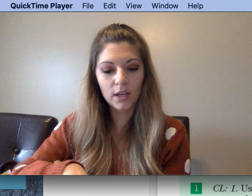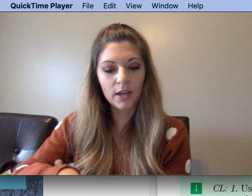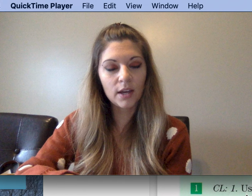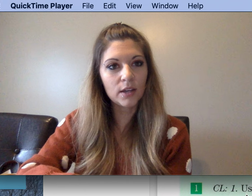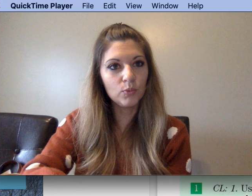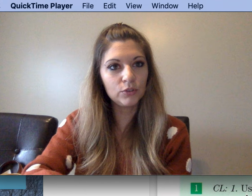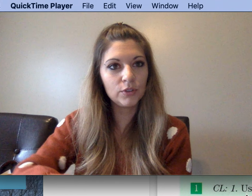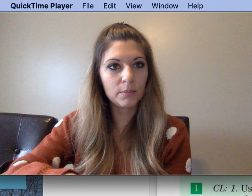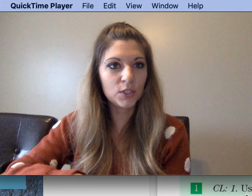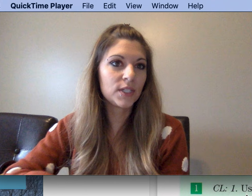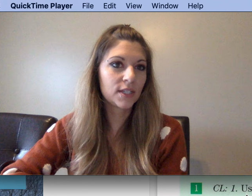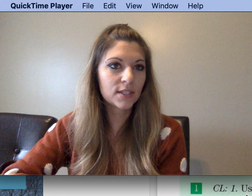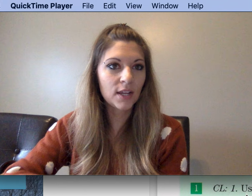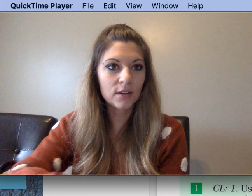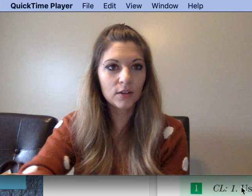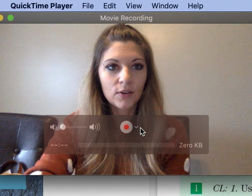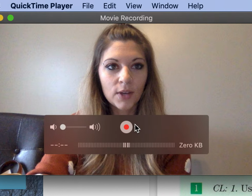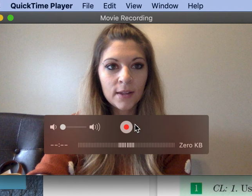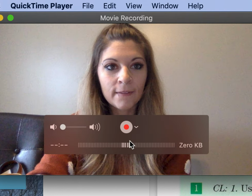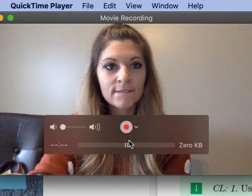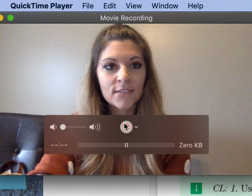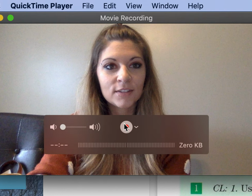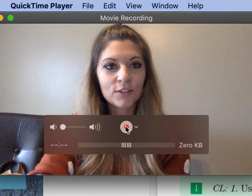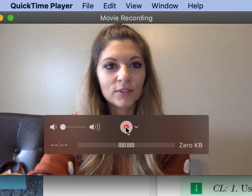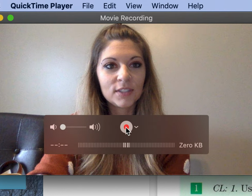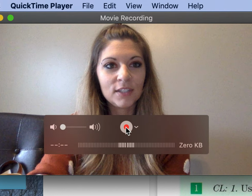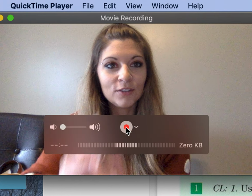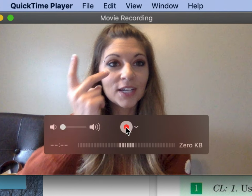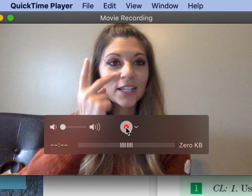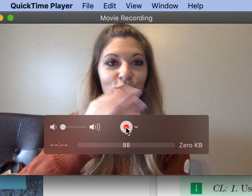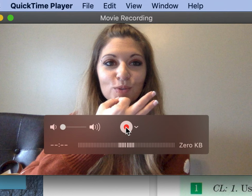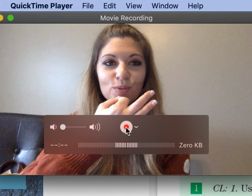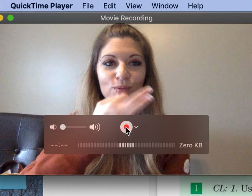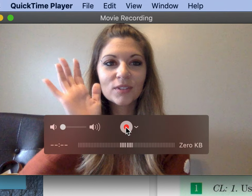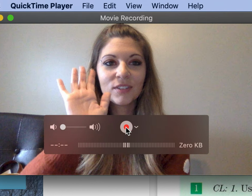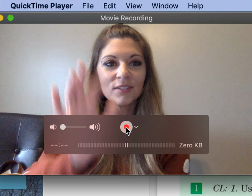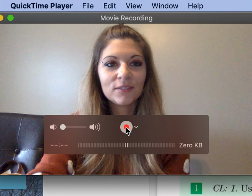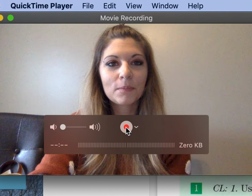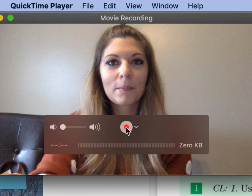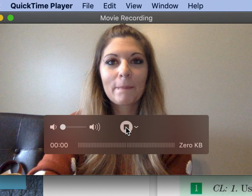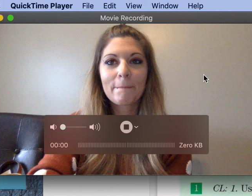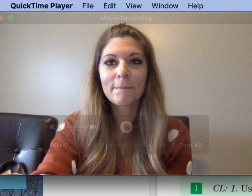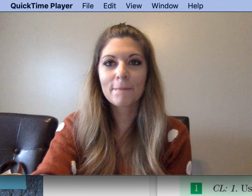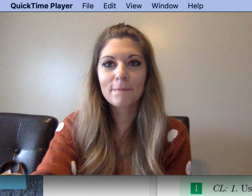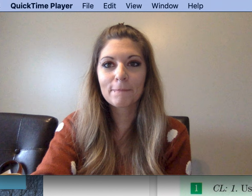I will do them between 6 and 8. Okay? So see you guys soon.